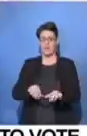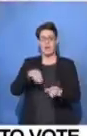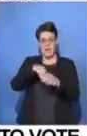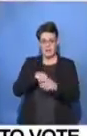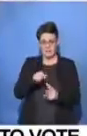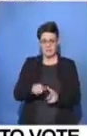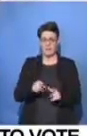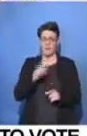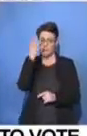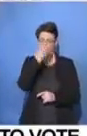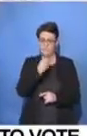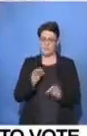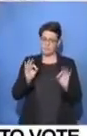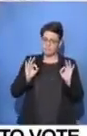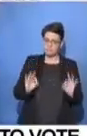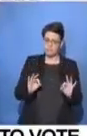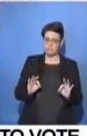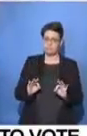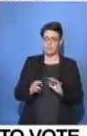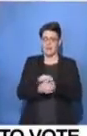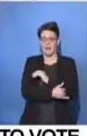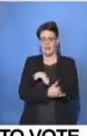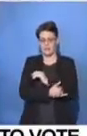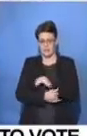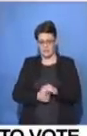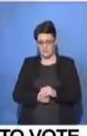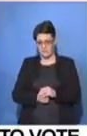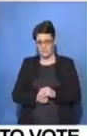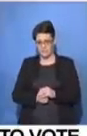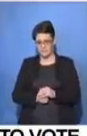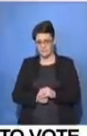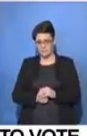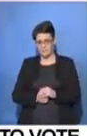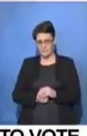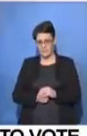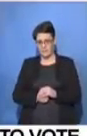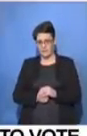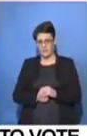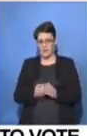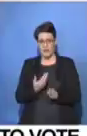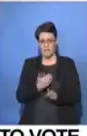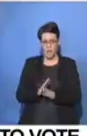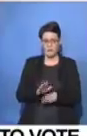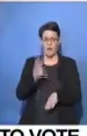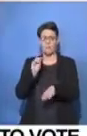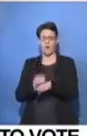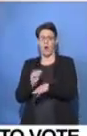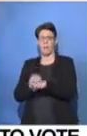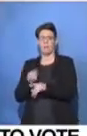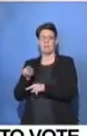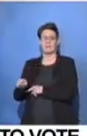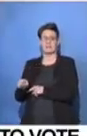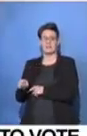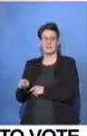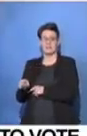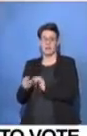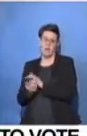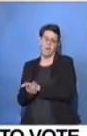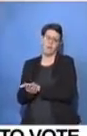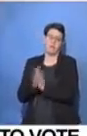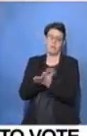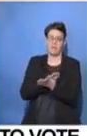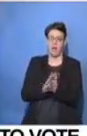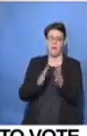great and beautiful nation. They should avoid making election-related problems cause